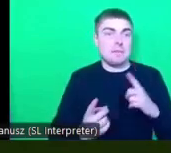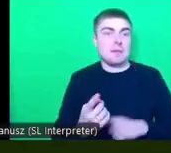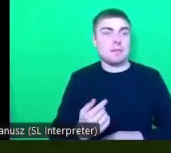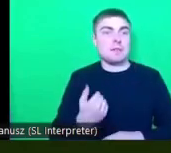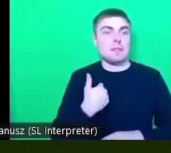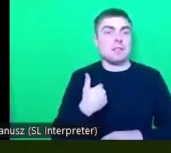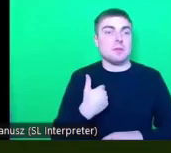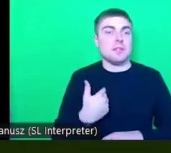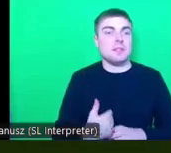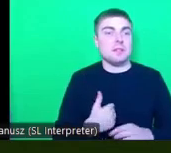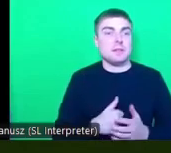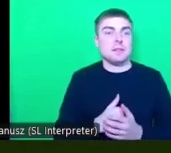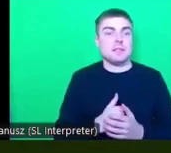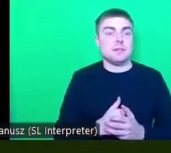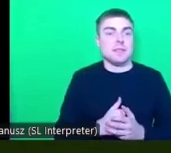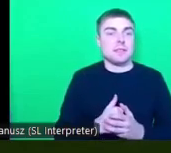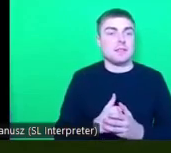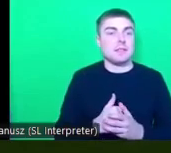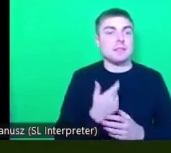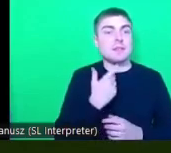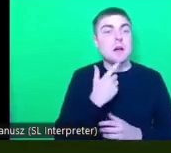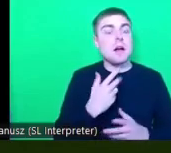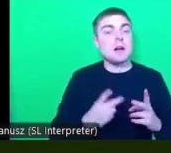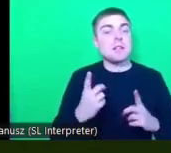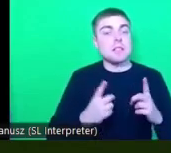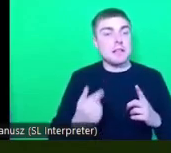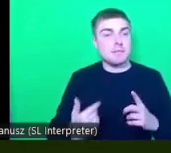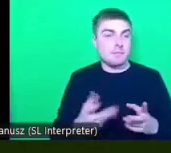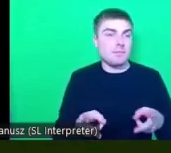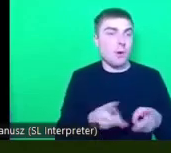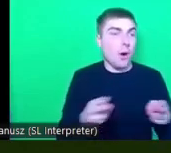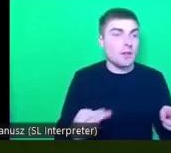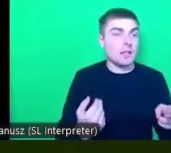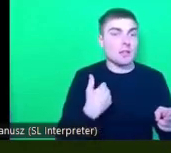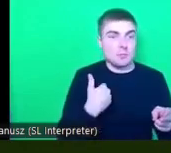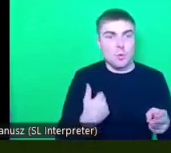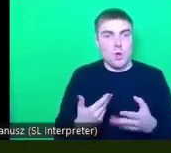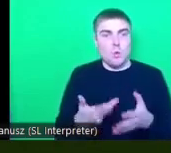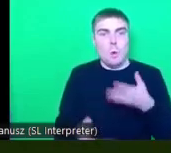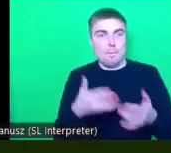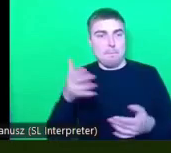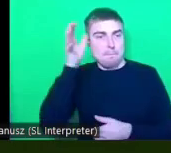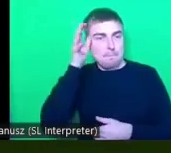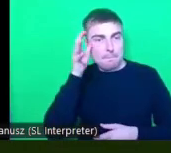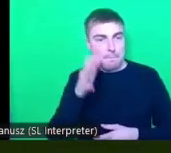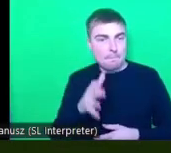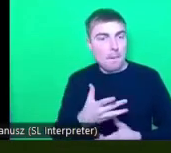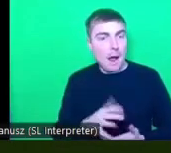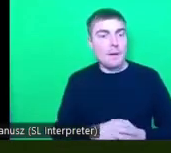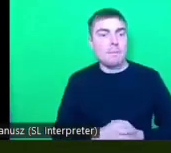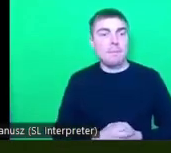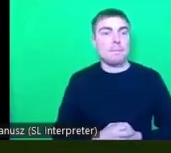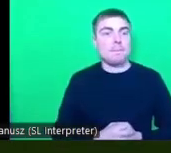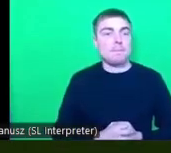learn how to avoid being killed. So this can be this sort of change in behavior can occur already